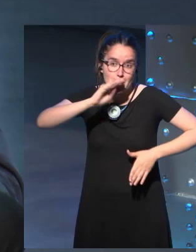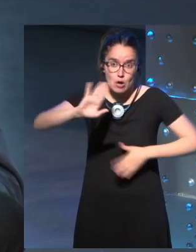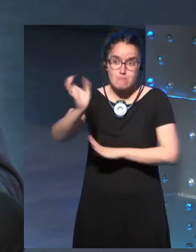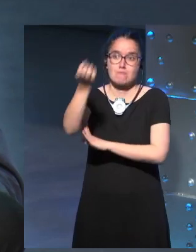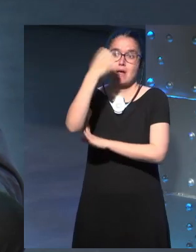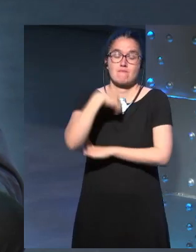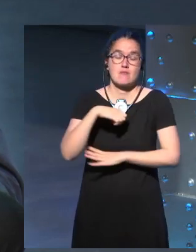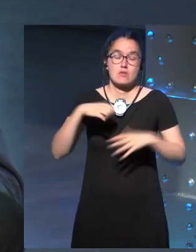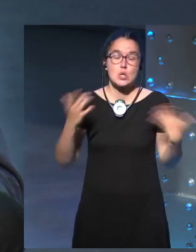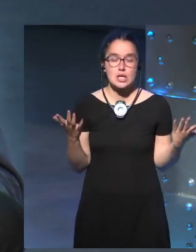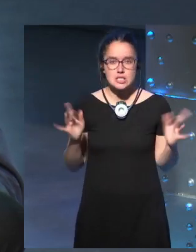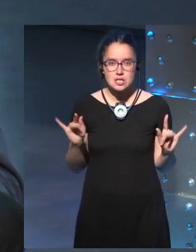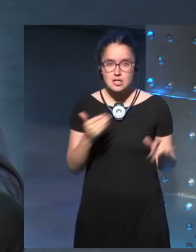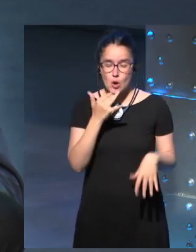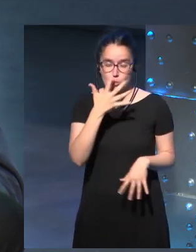So yeah, it's very sad.